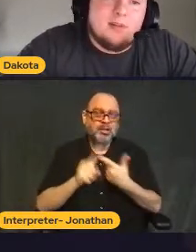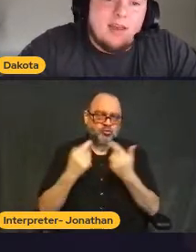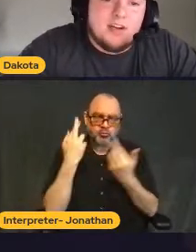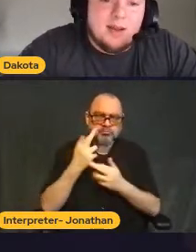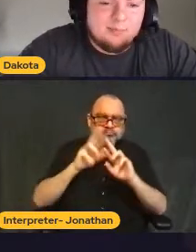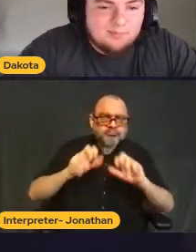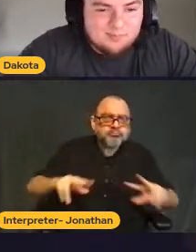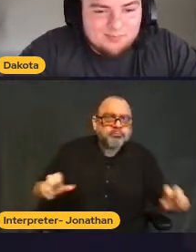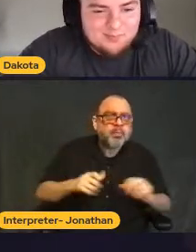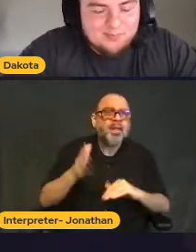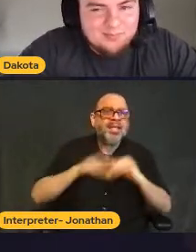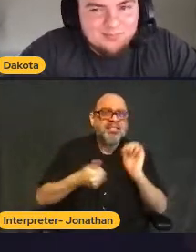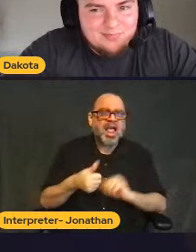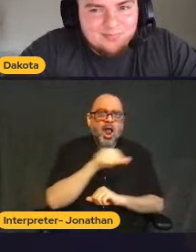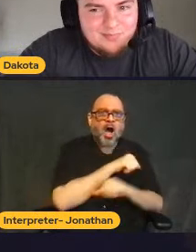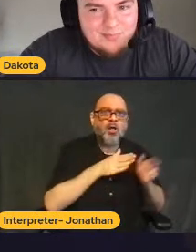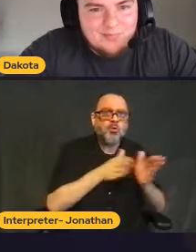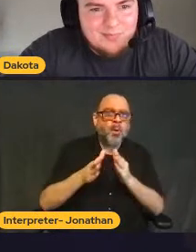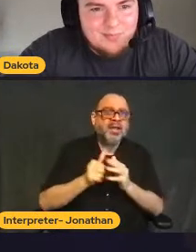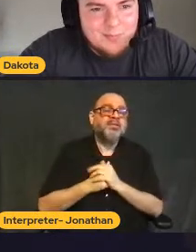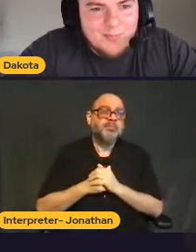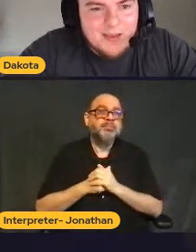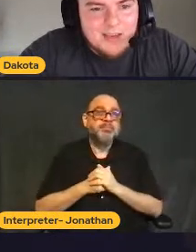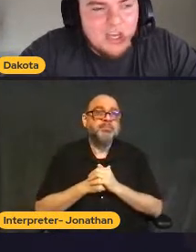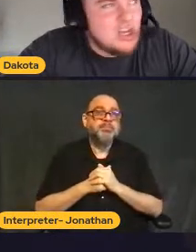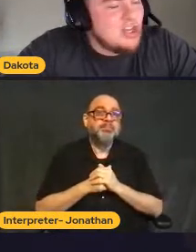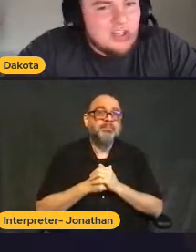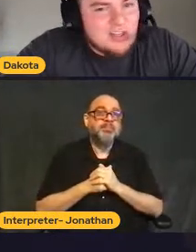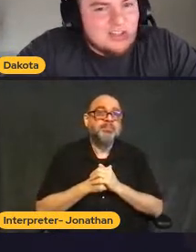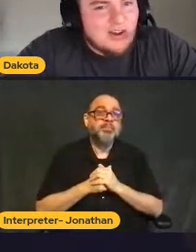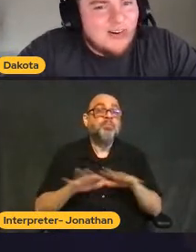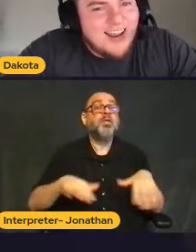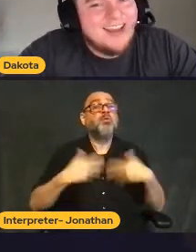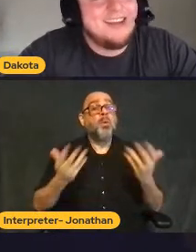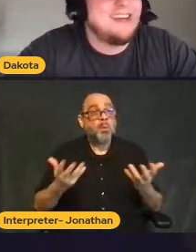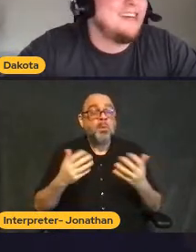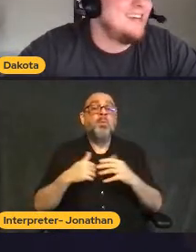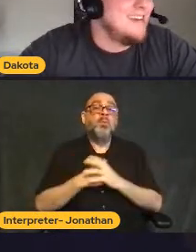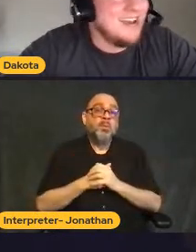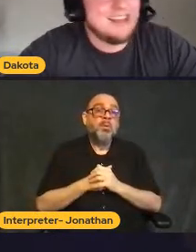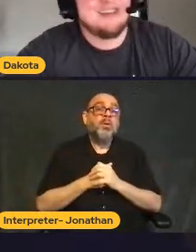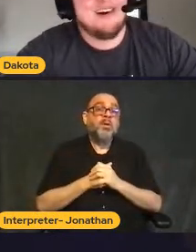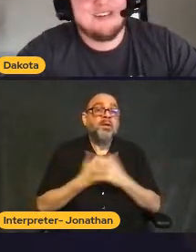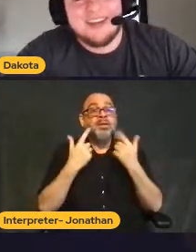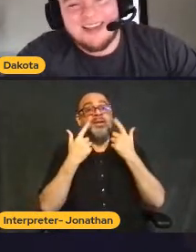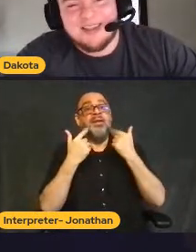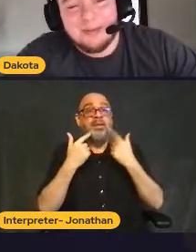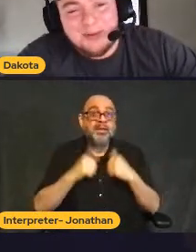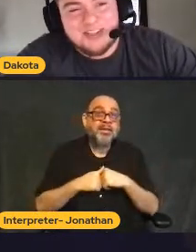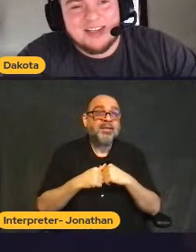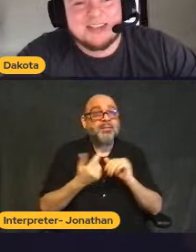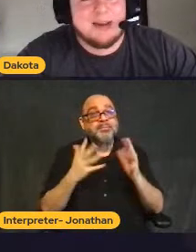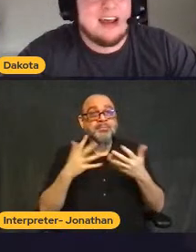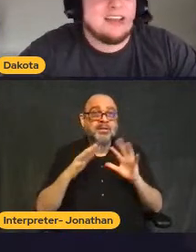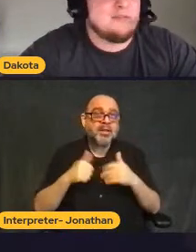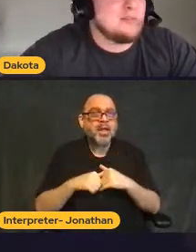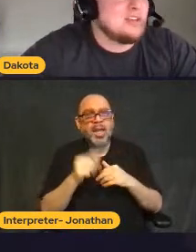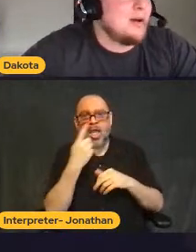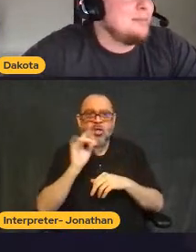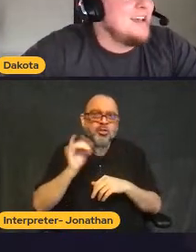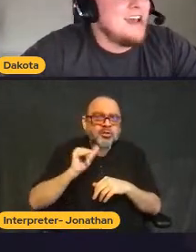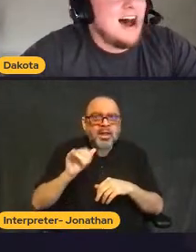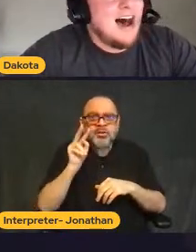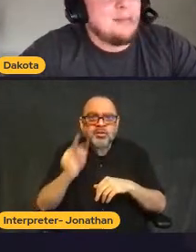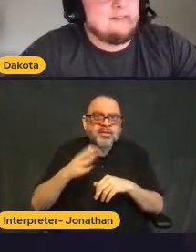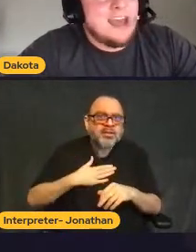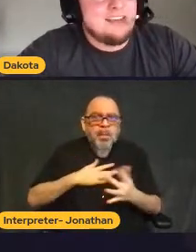YAML, have you not? So it appears like you can see my contact information at